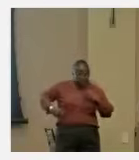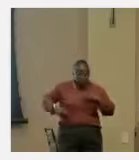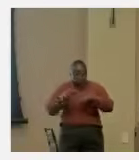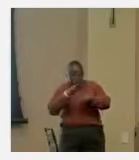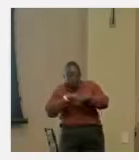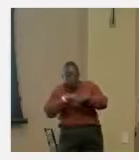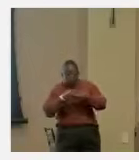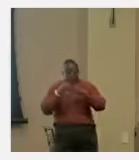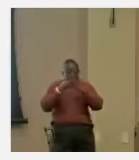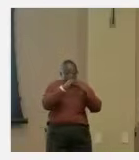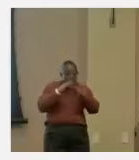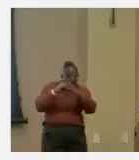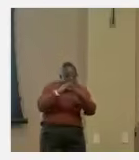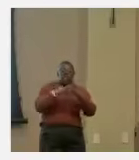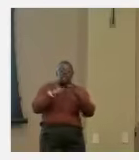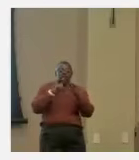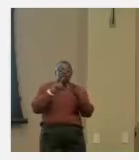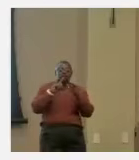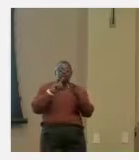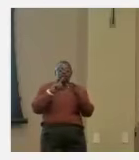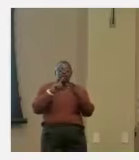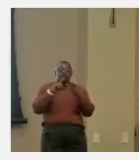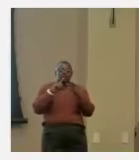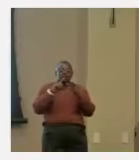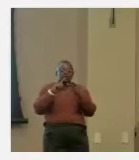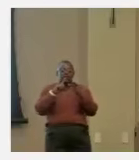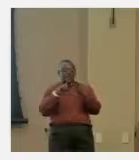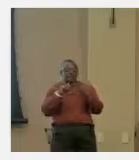which is cells that are